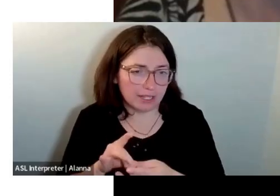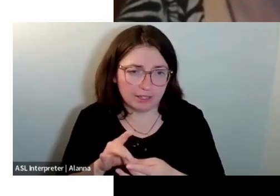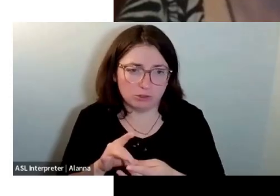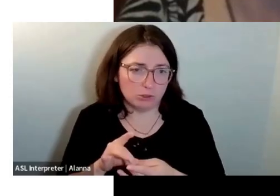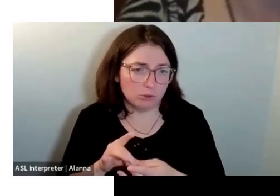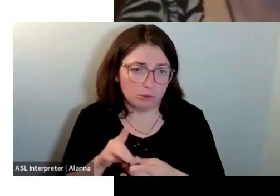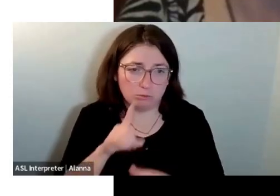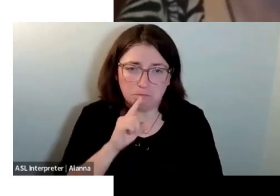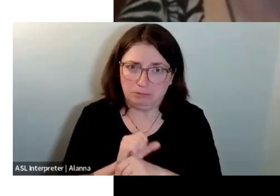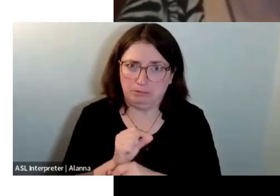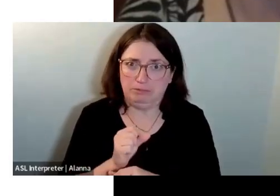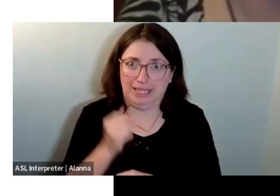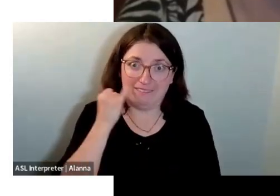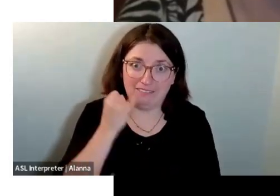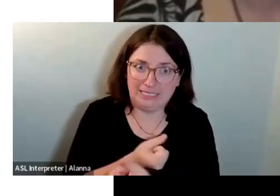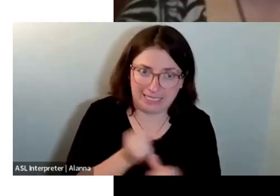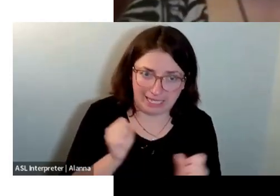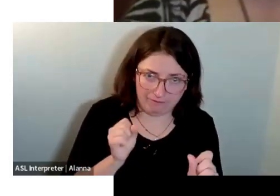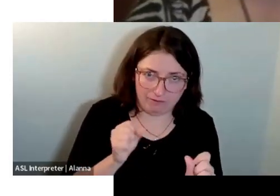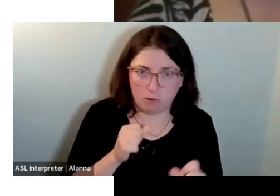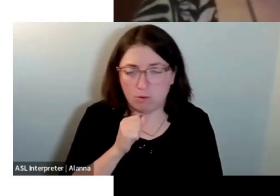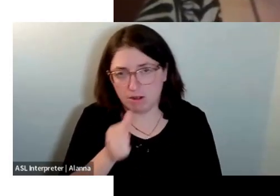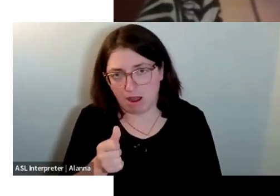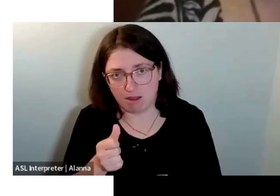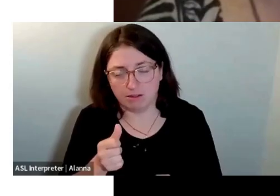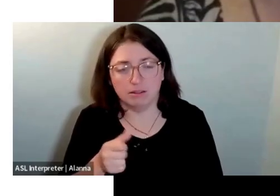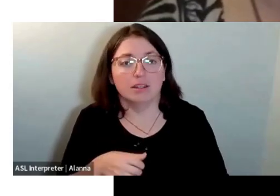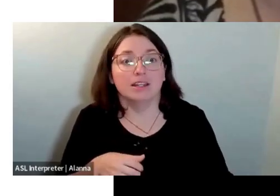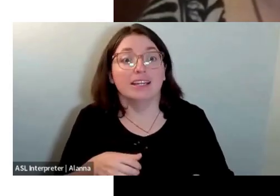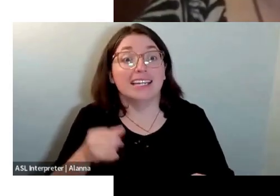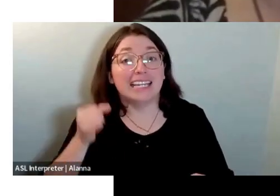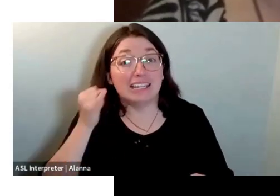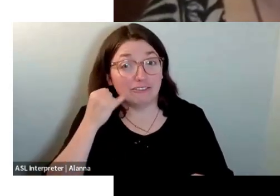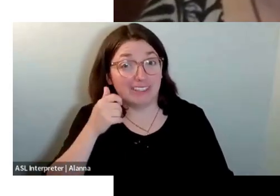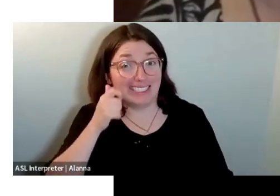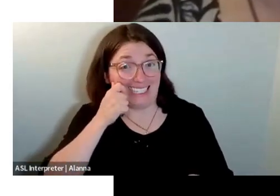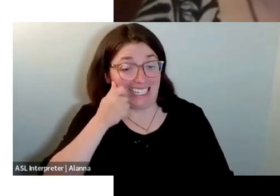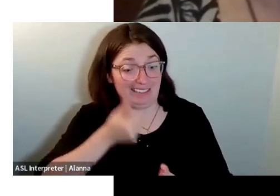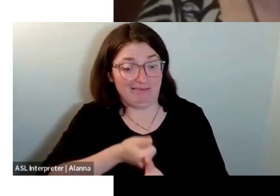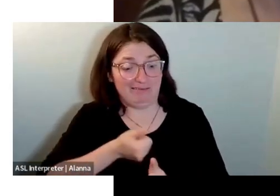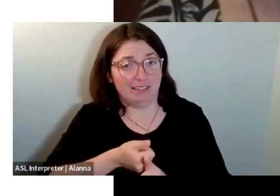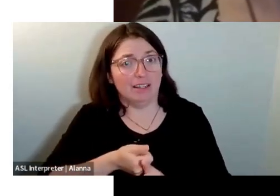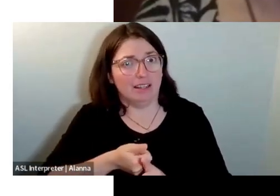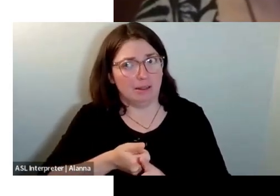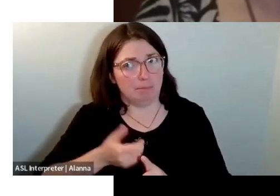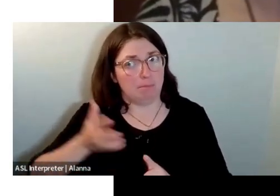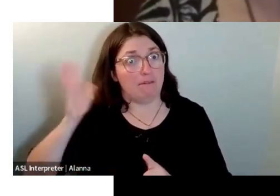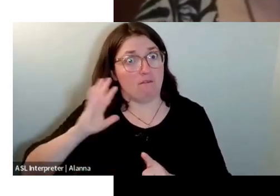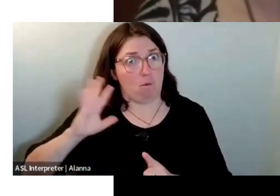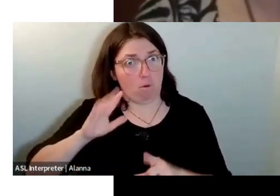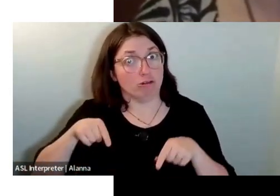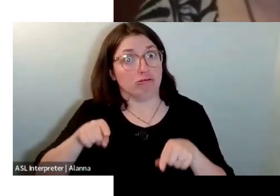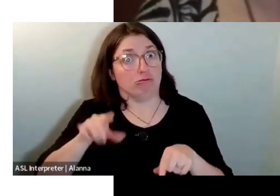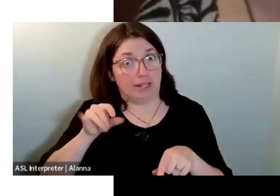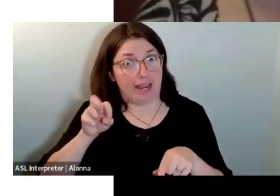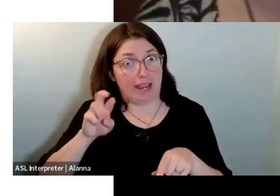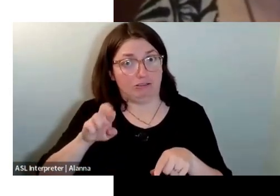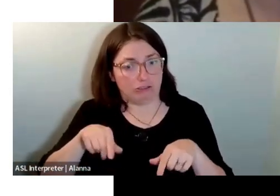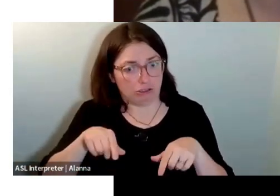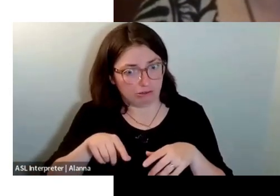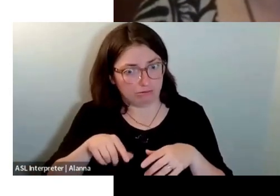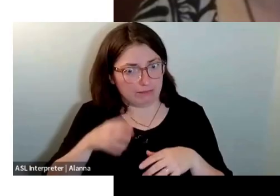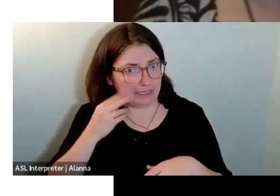its safety with skin that has had radiation treatment. So I would